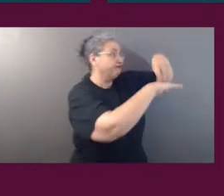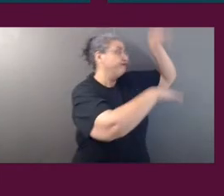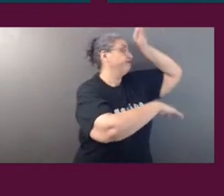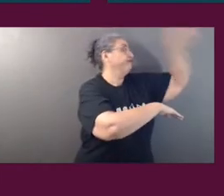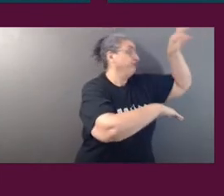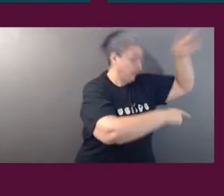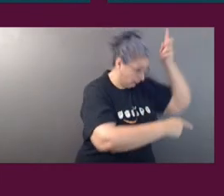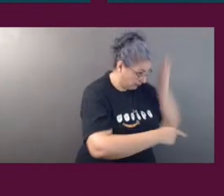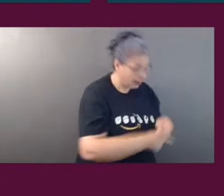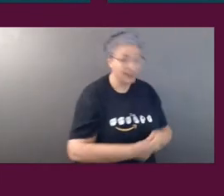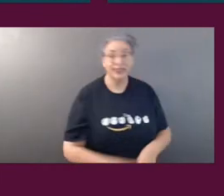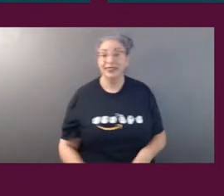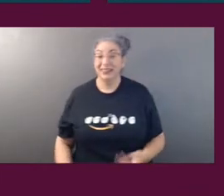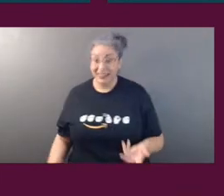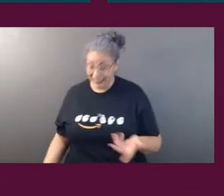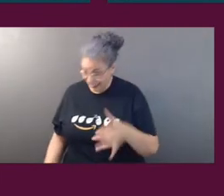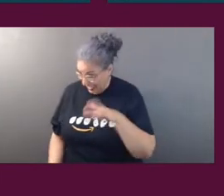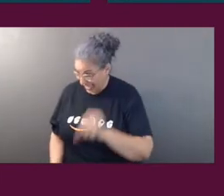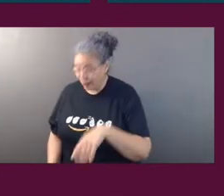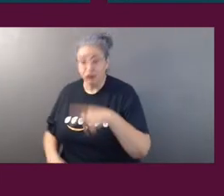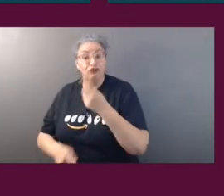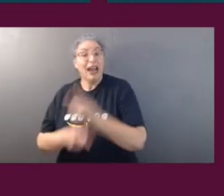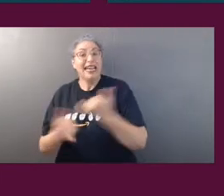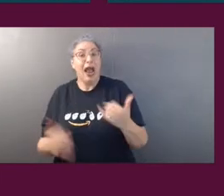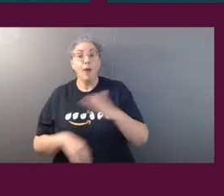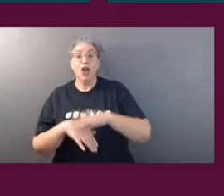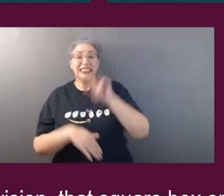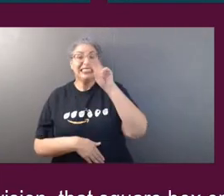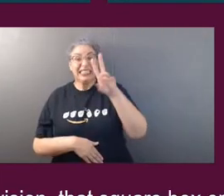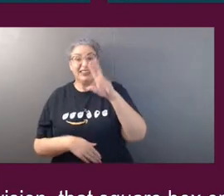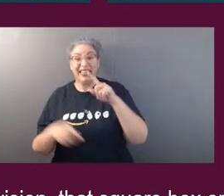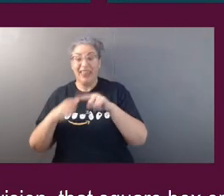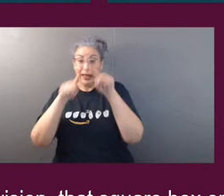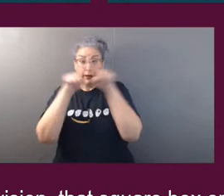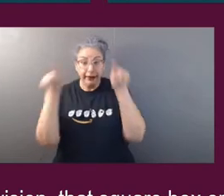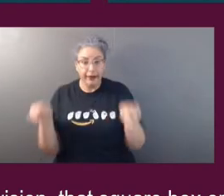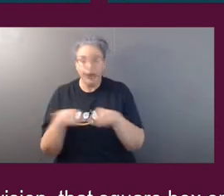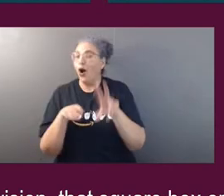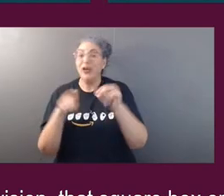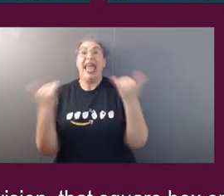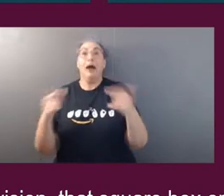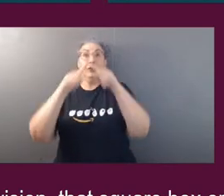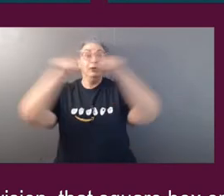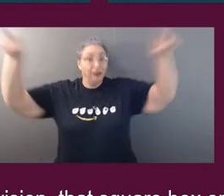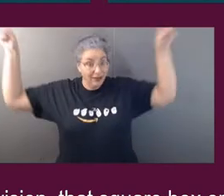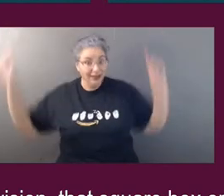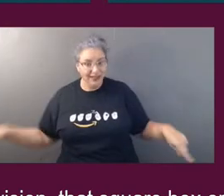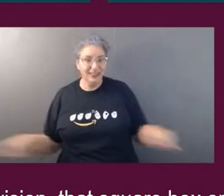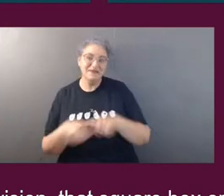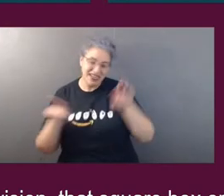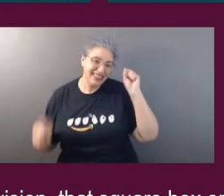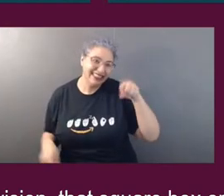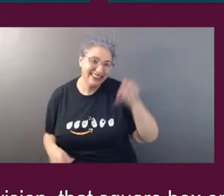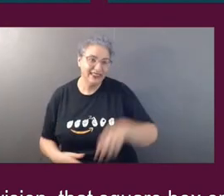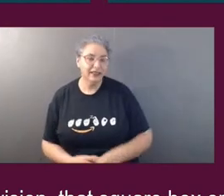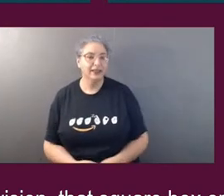this is my pulpit, the television, that square box or rectangular box now is my pulpit.